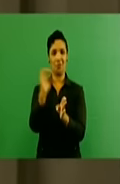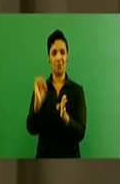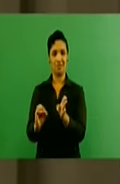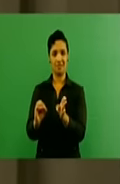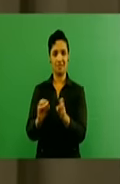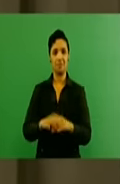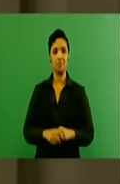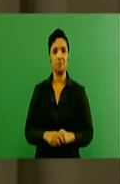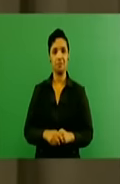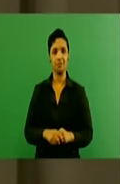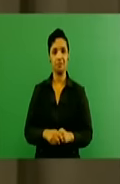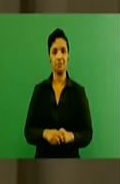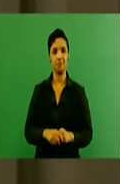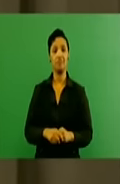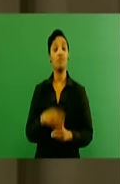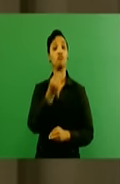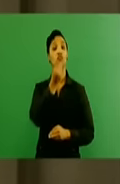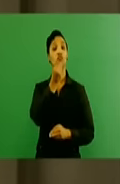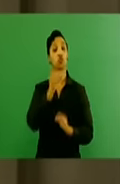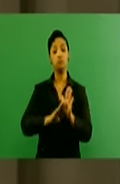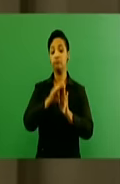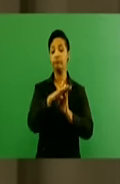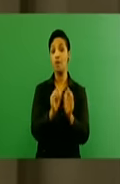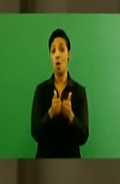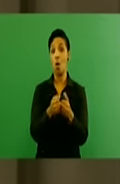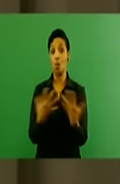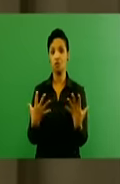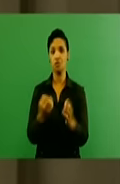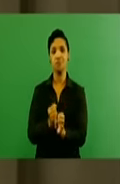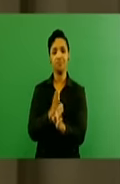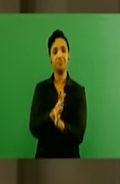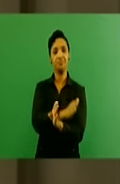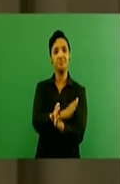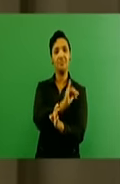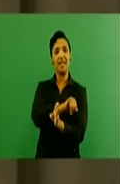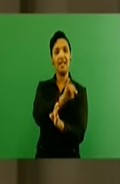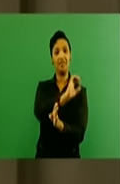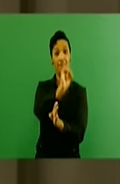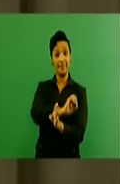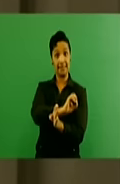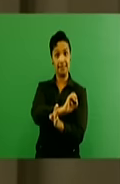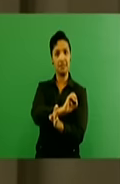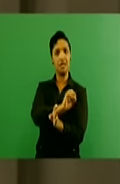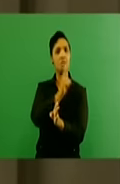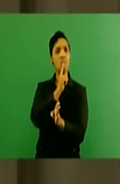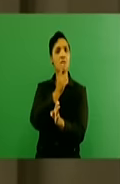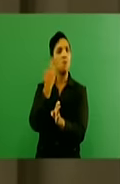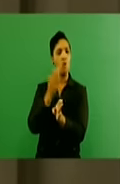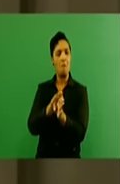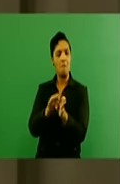June. Food price inflation measured 11% in June, below the recent peak